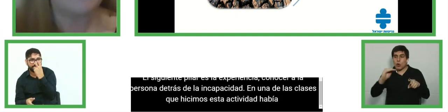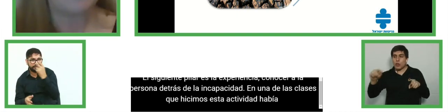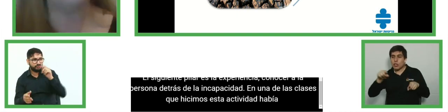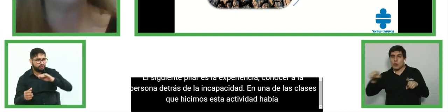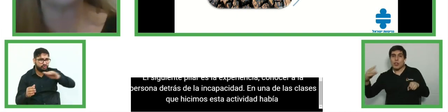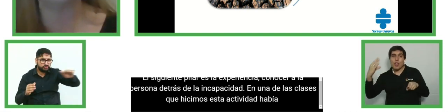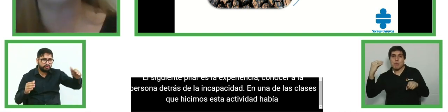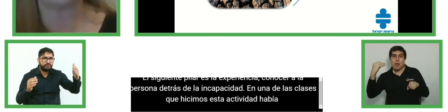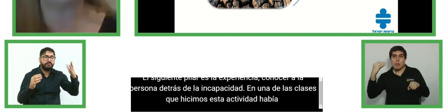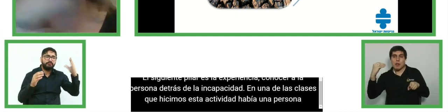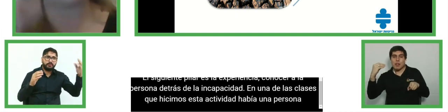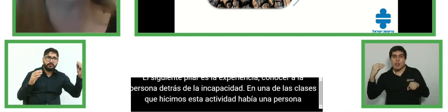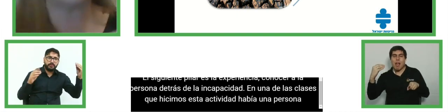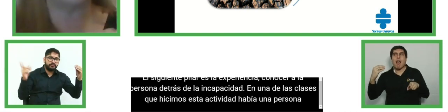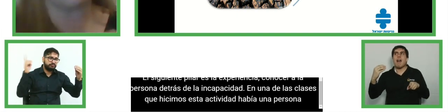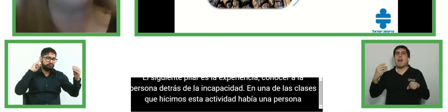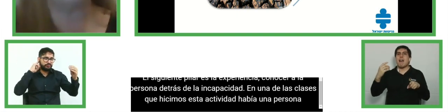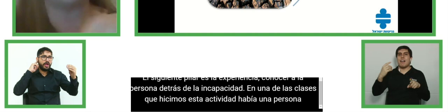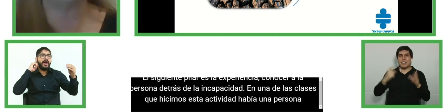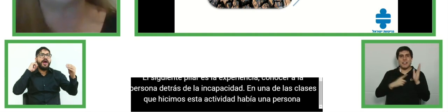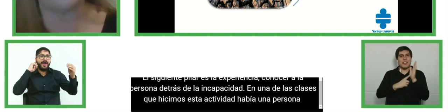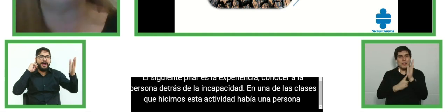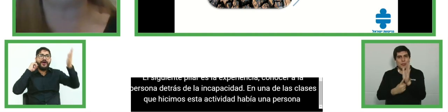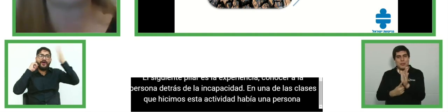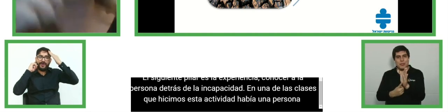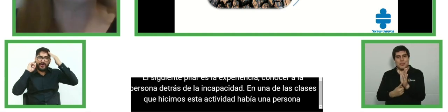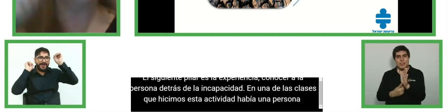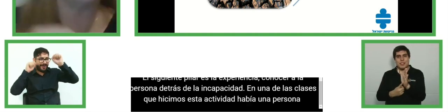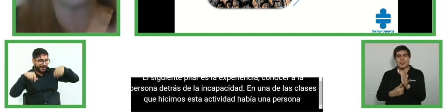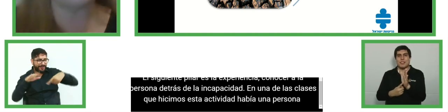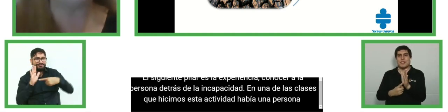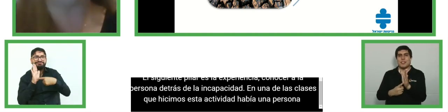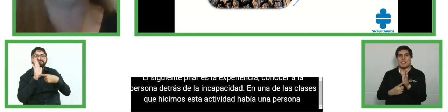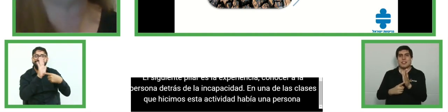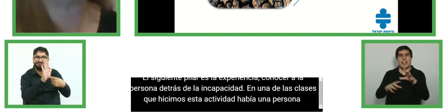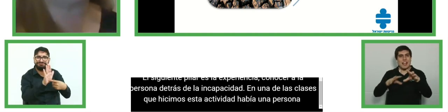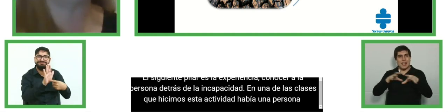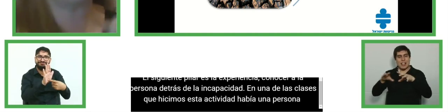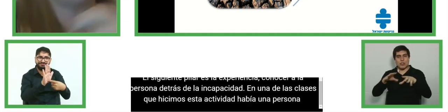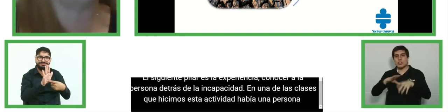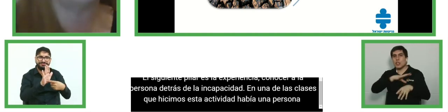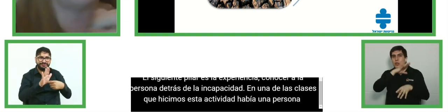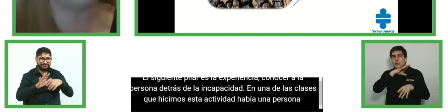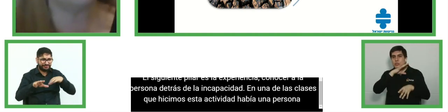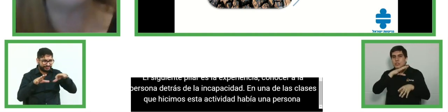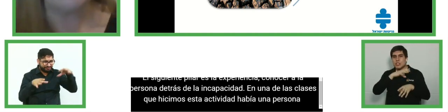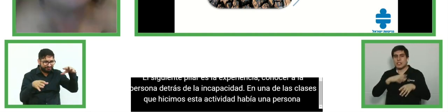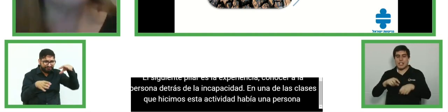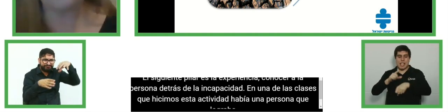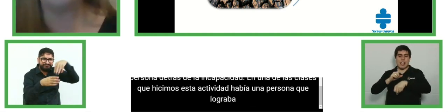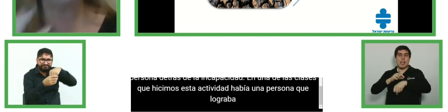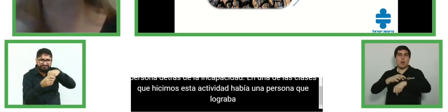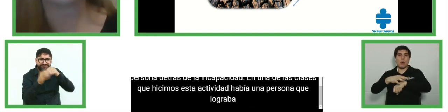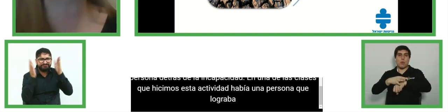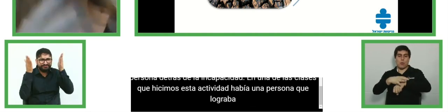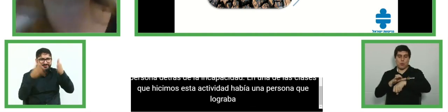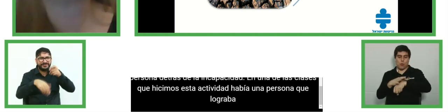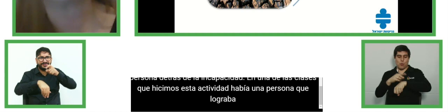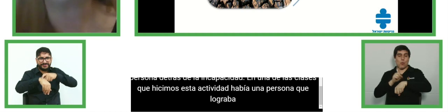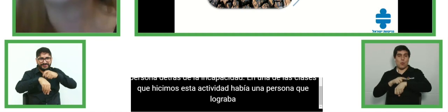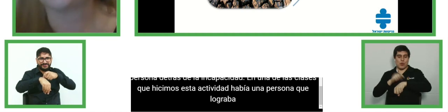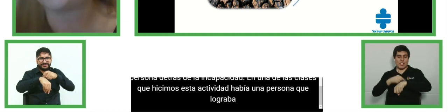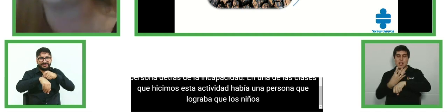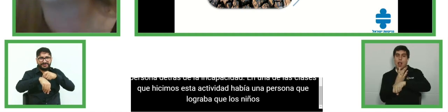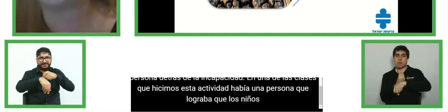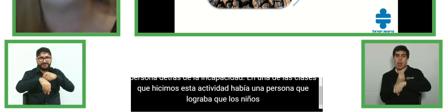talking watch, the talking clicker that tells him the color of the clothes. And you know, all these gadgets were presented to the third grade kids. And then one kid